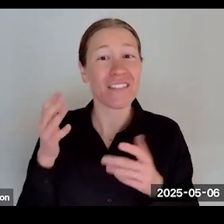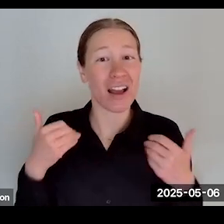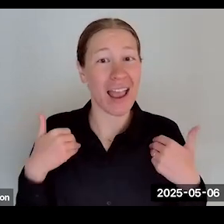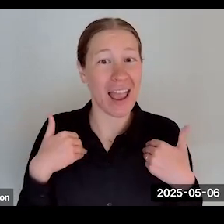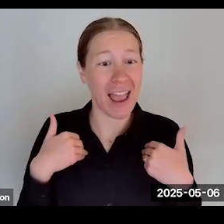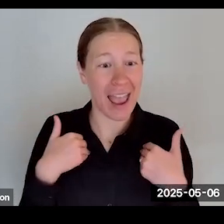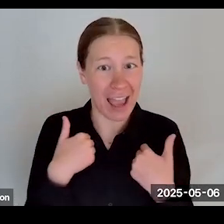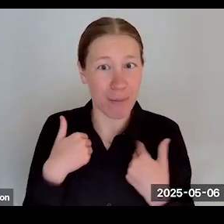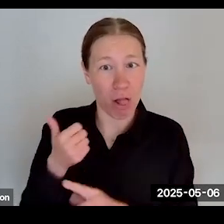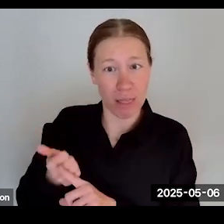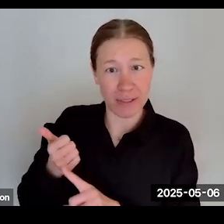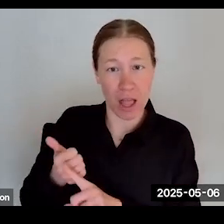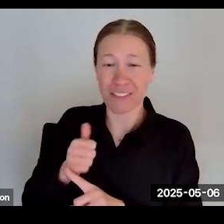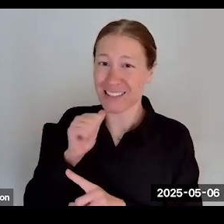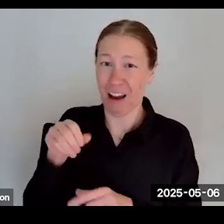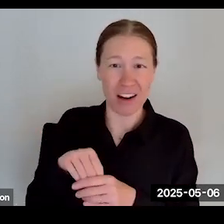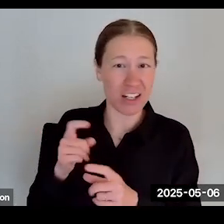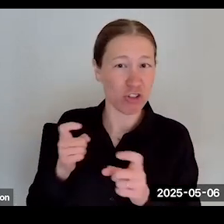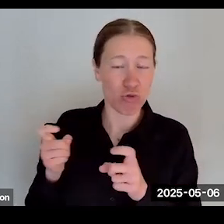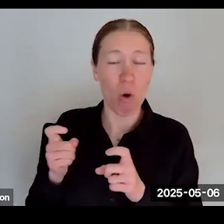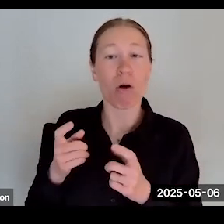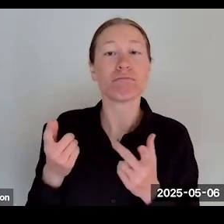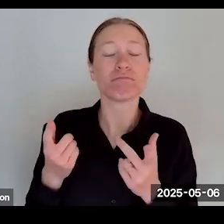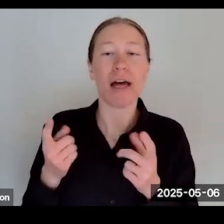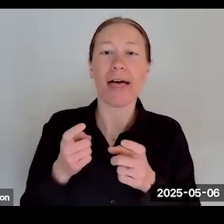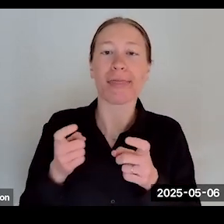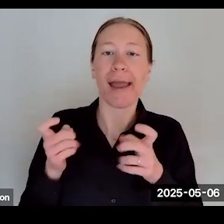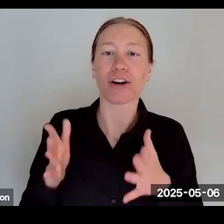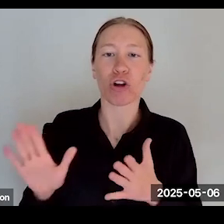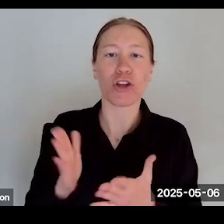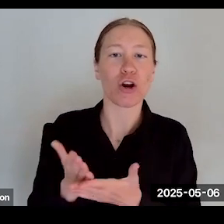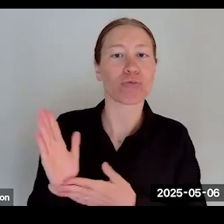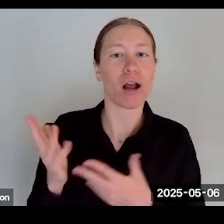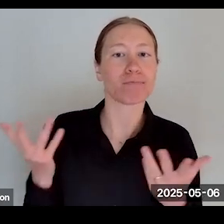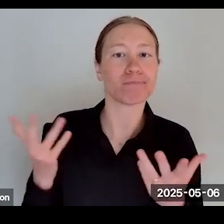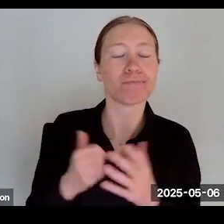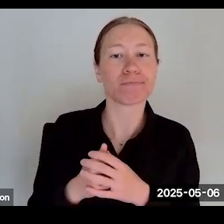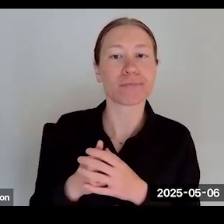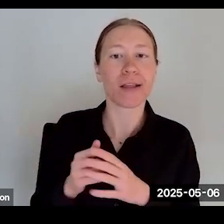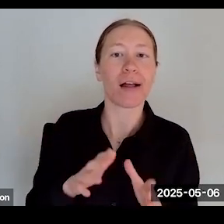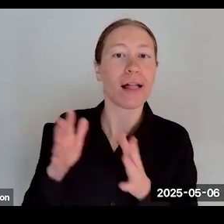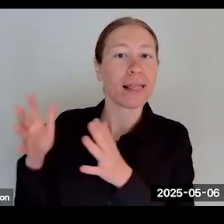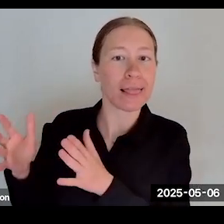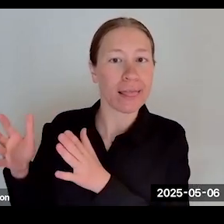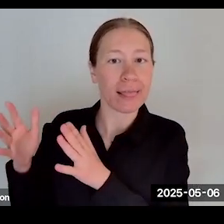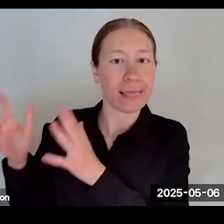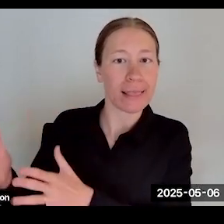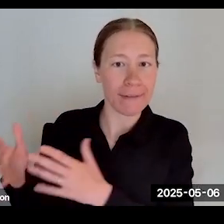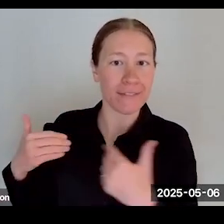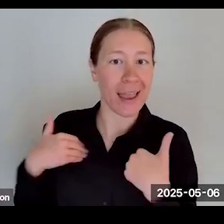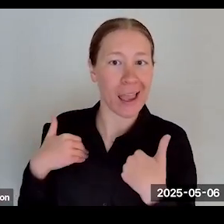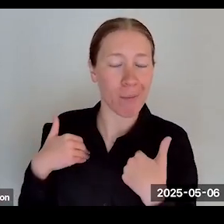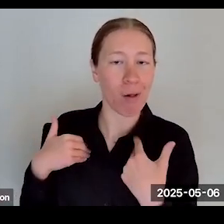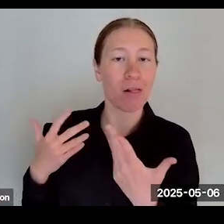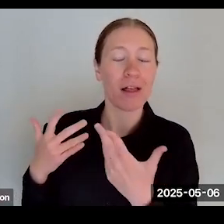because it is out of control, the handler has a right to put the animal somewhere else, but then enter that space themselves without